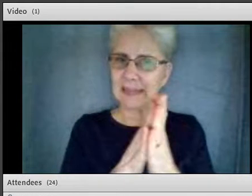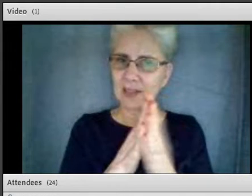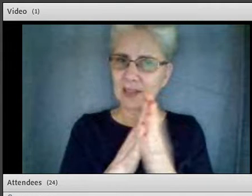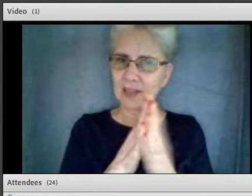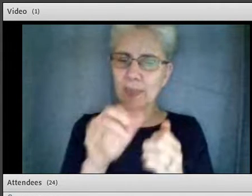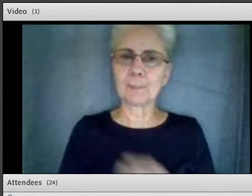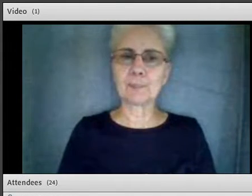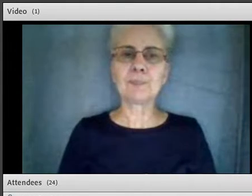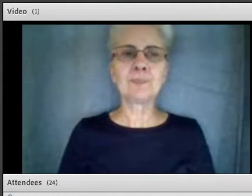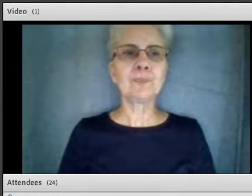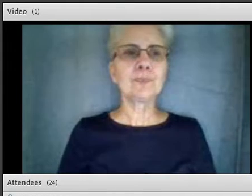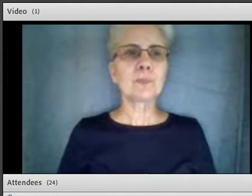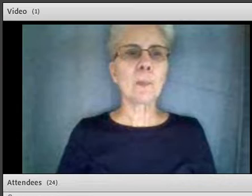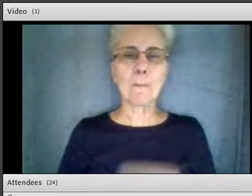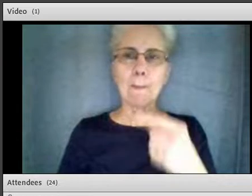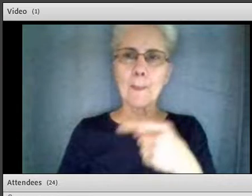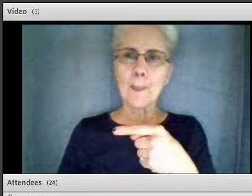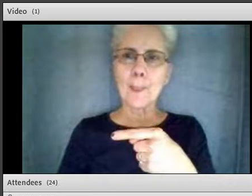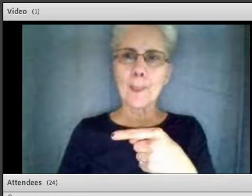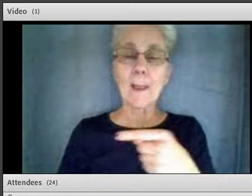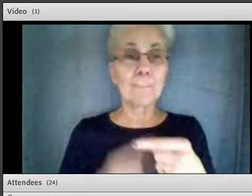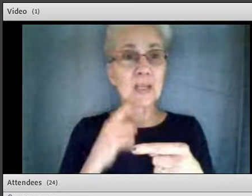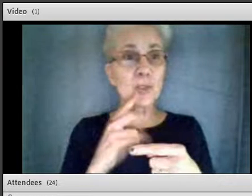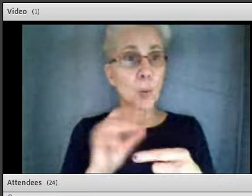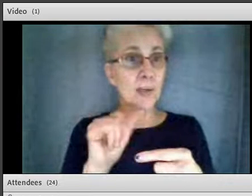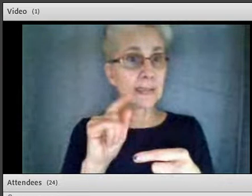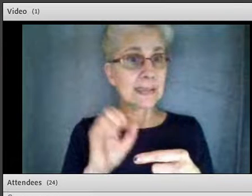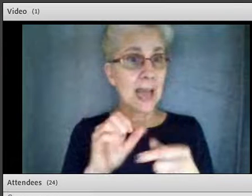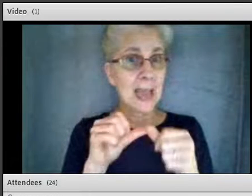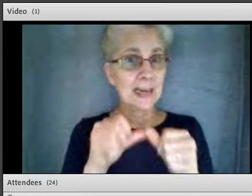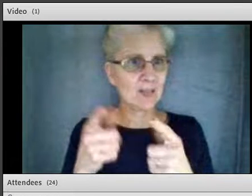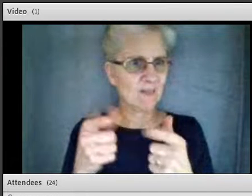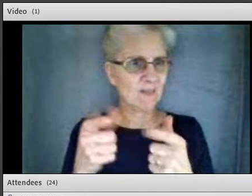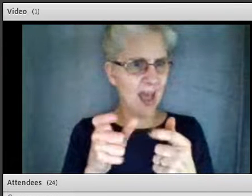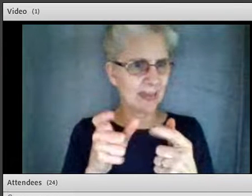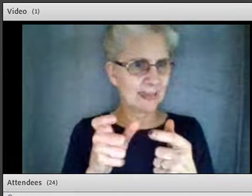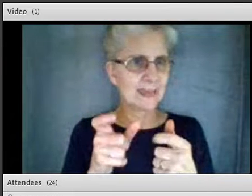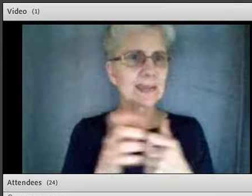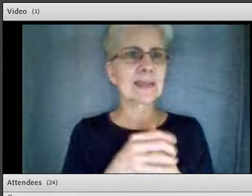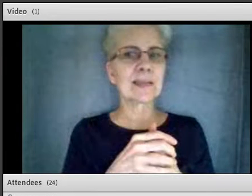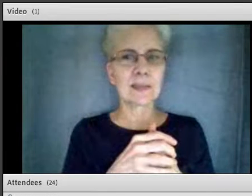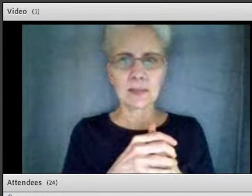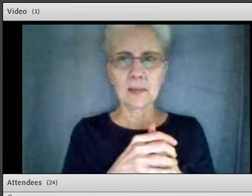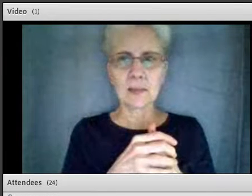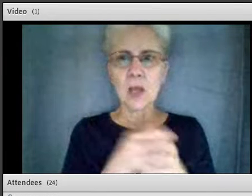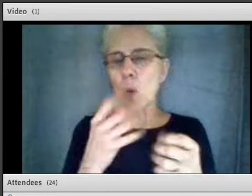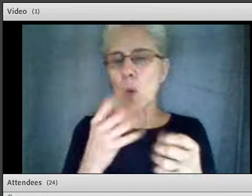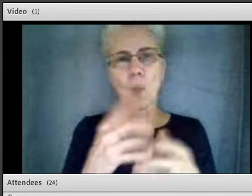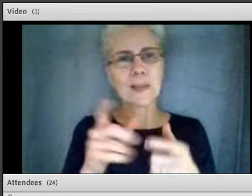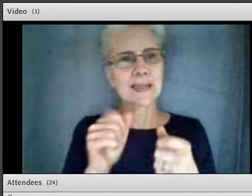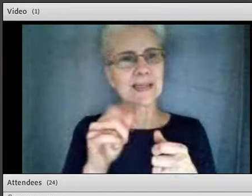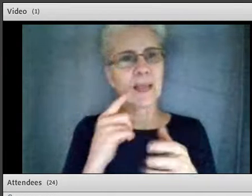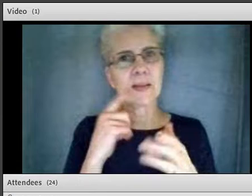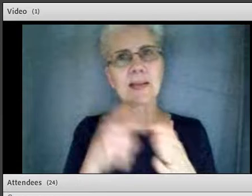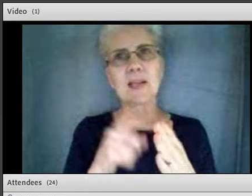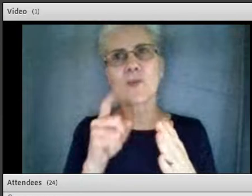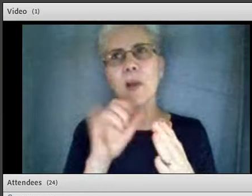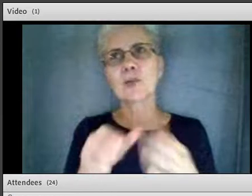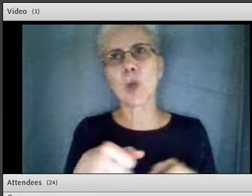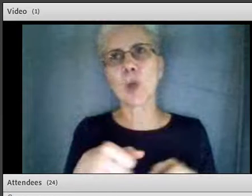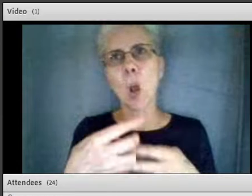Make sure your site stays fast. Nobody wants a site that takes forever to load. Some of the common issues